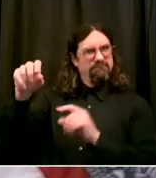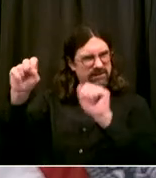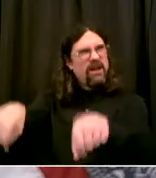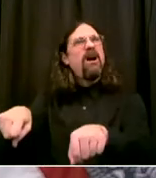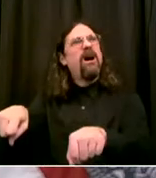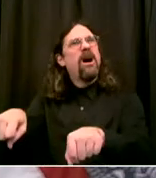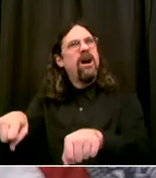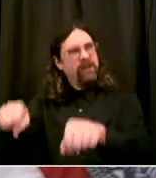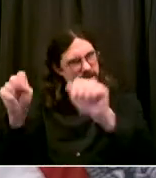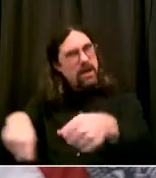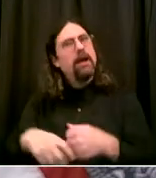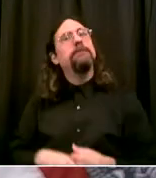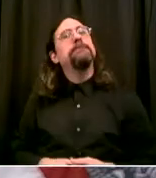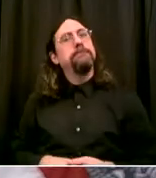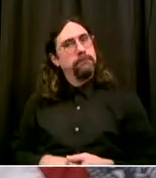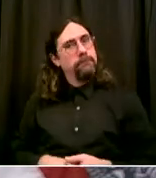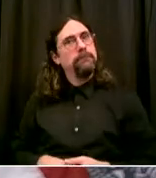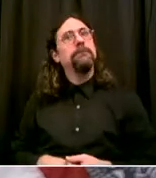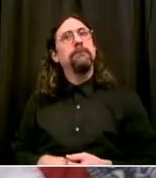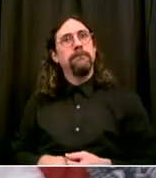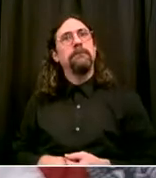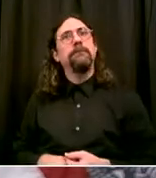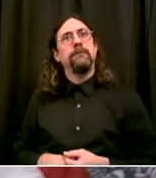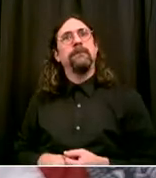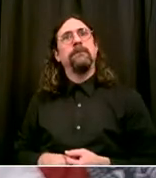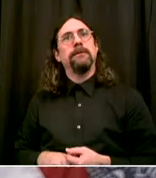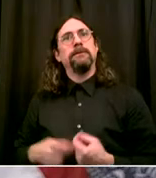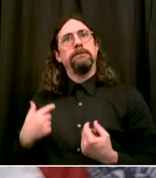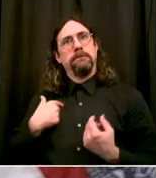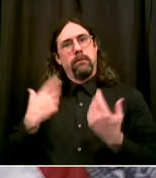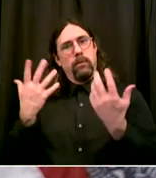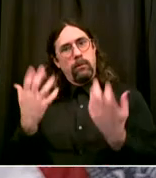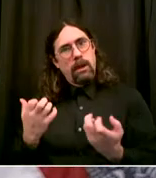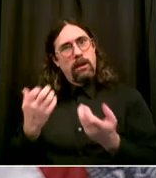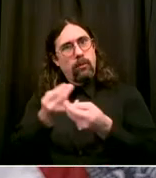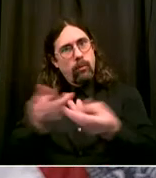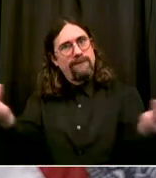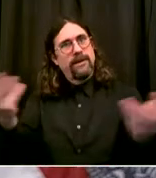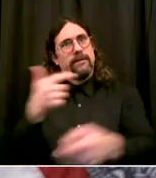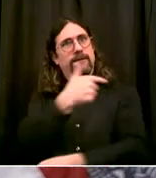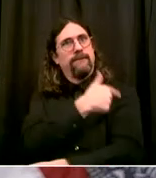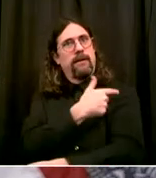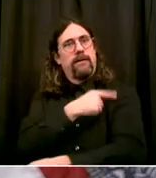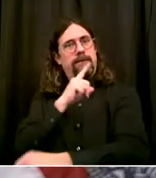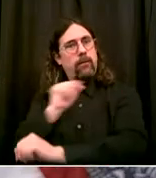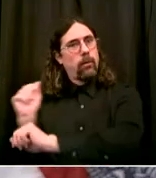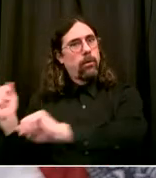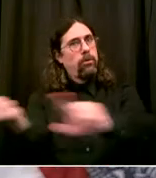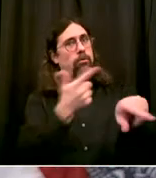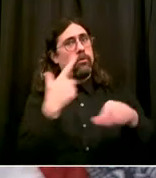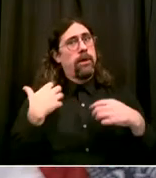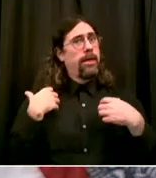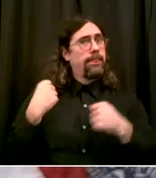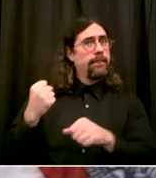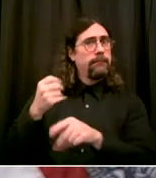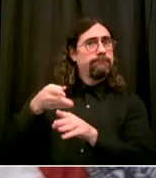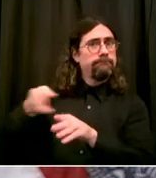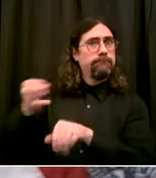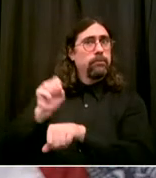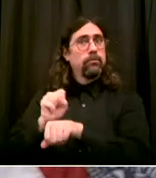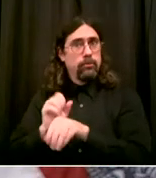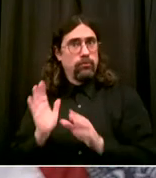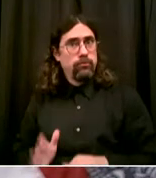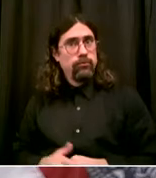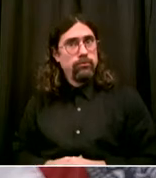see happen. Go ahead. So when you say the support we need, are you referring just to supply of the vaccine?